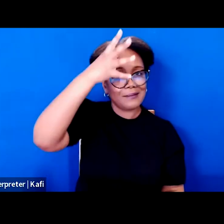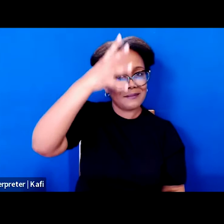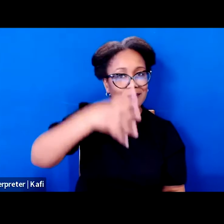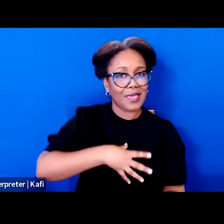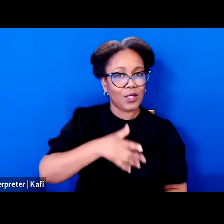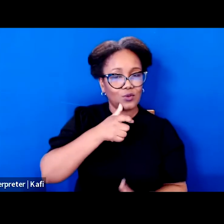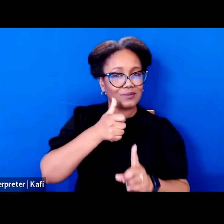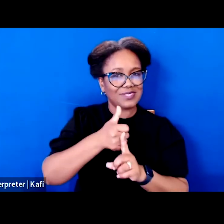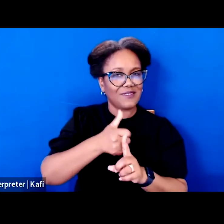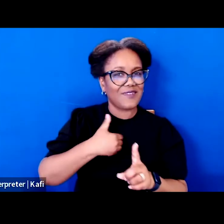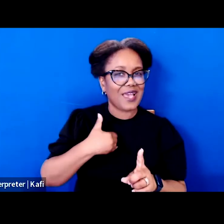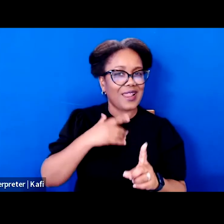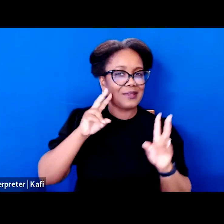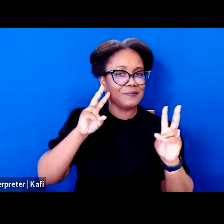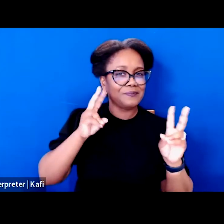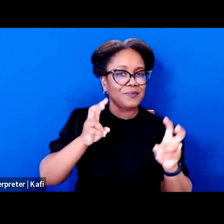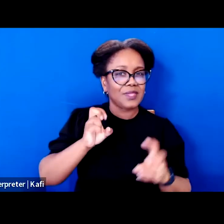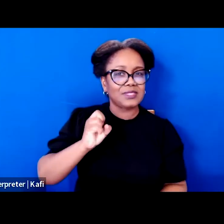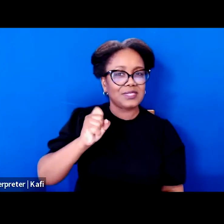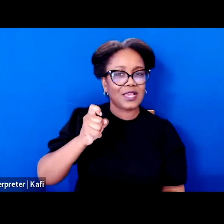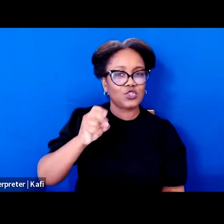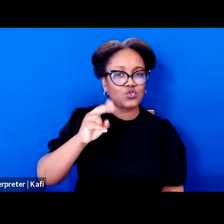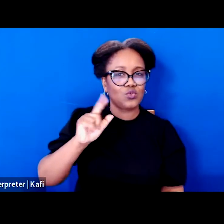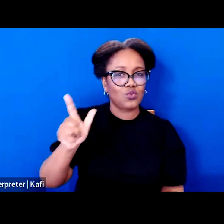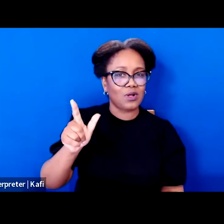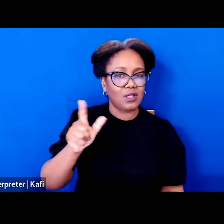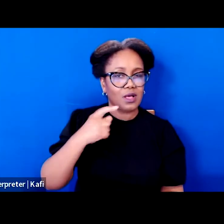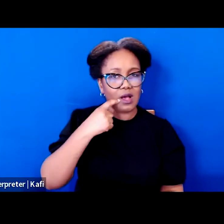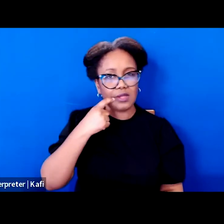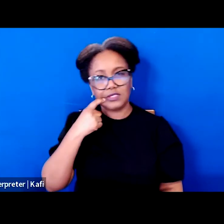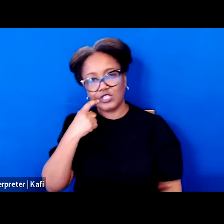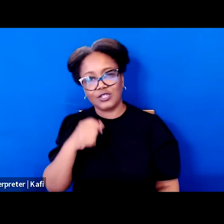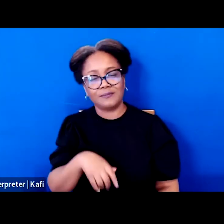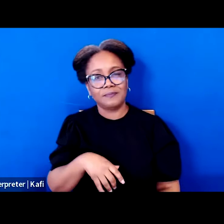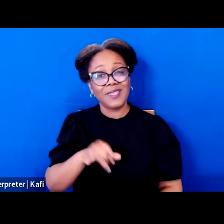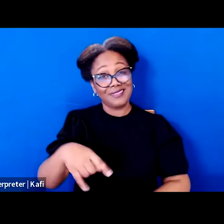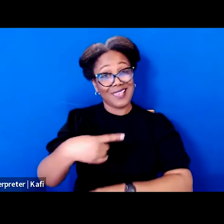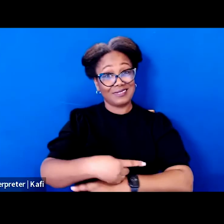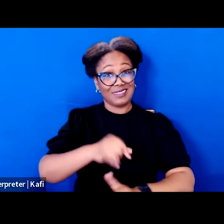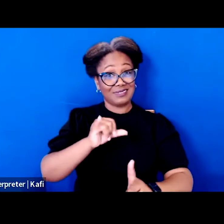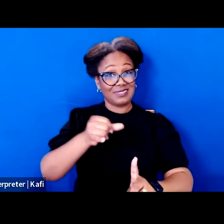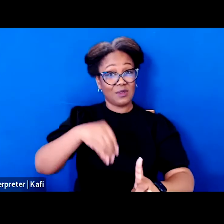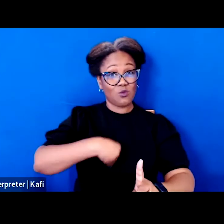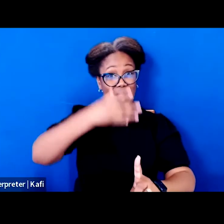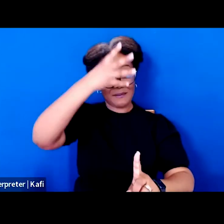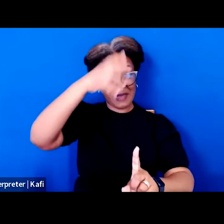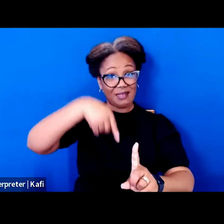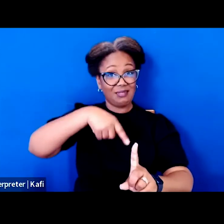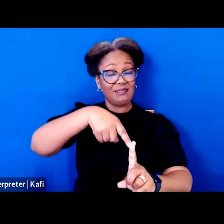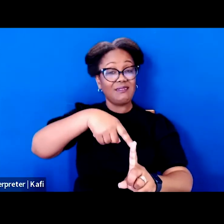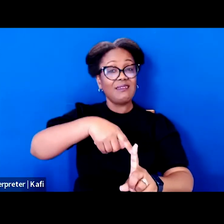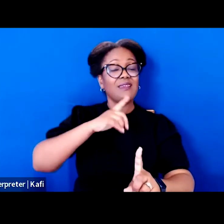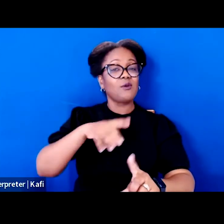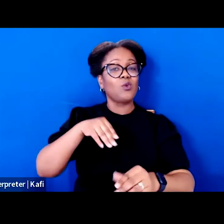addiction. In fact, that day he had gone in for a massage and failed to tip his massage